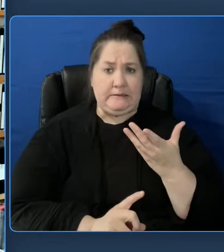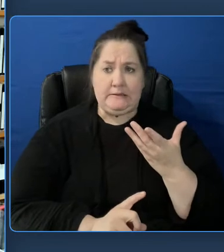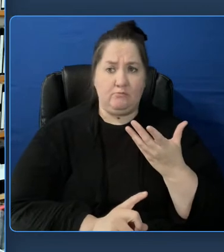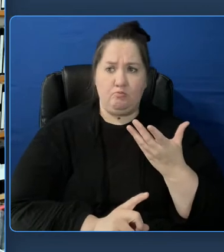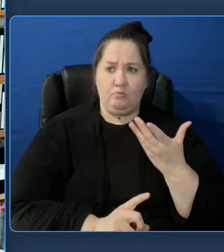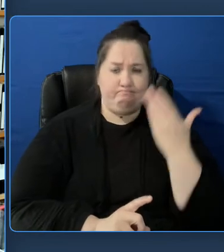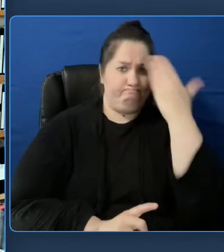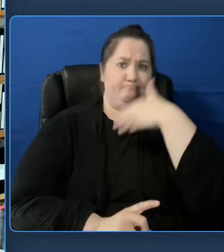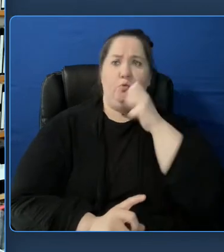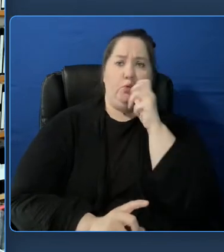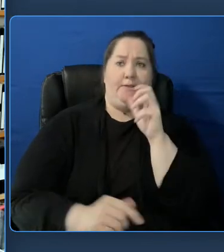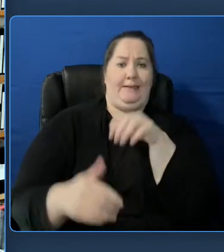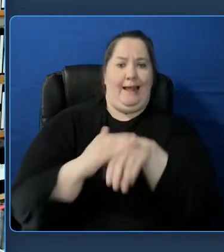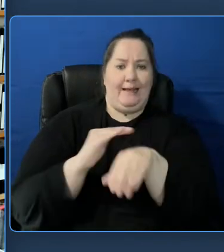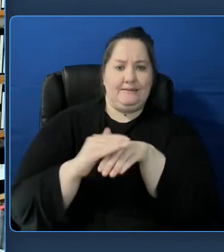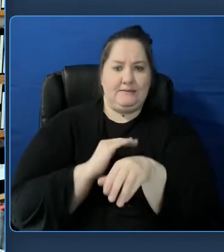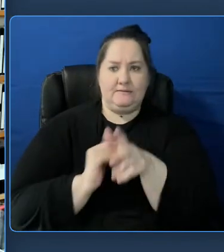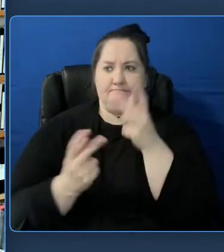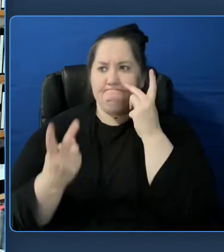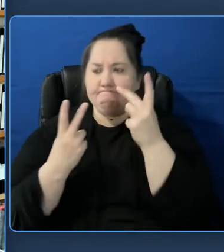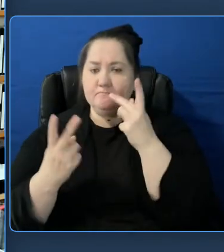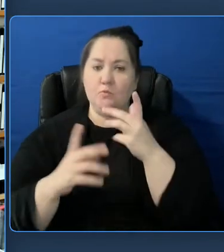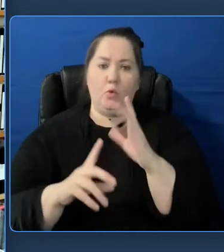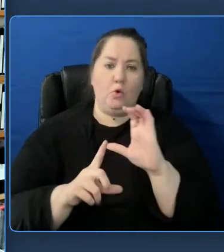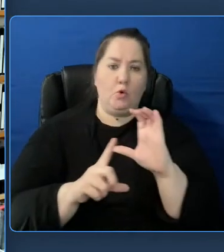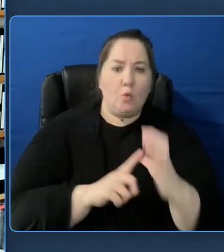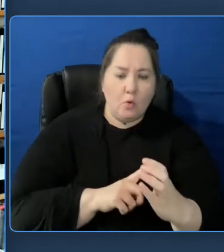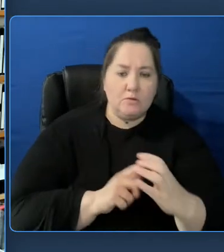otherwise would not be able to access culture